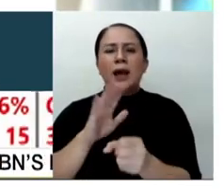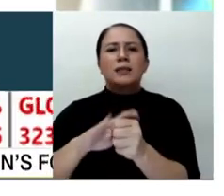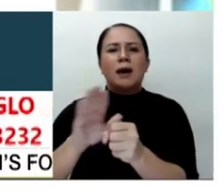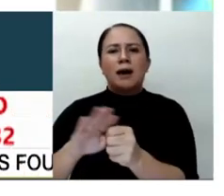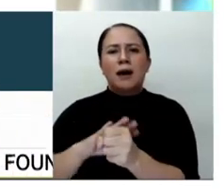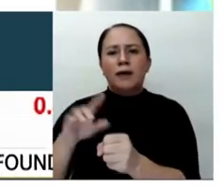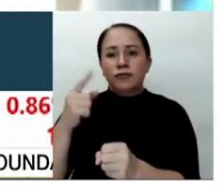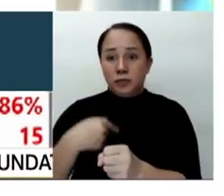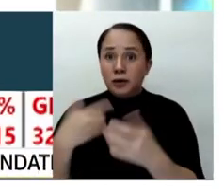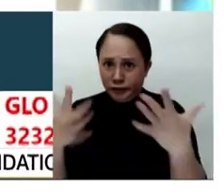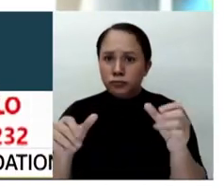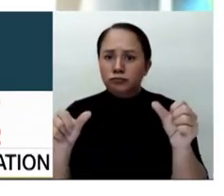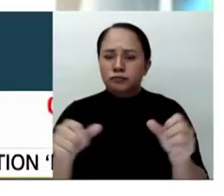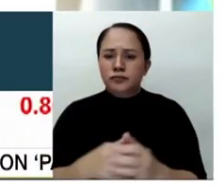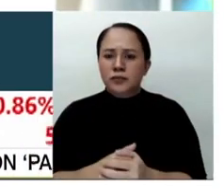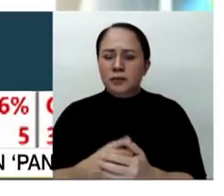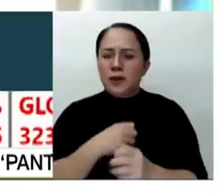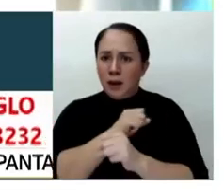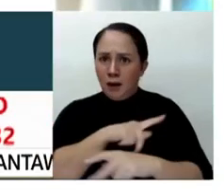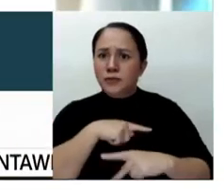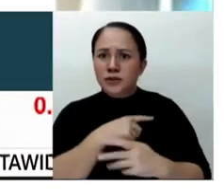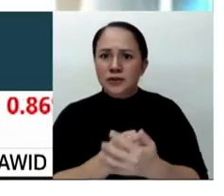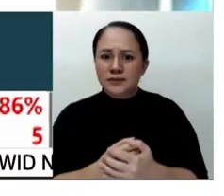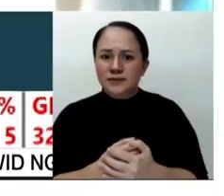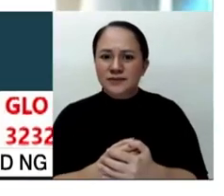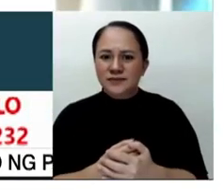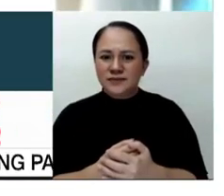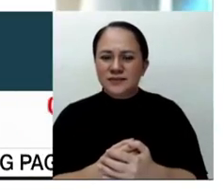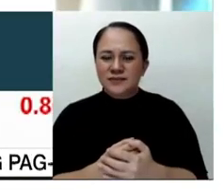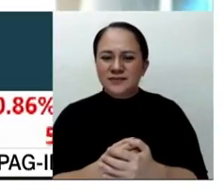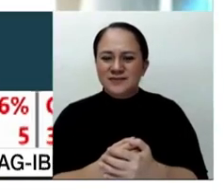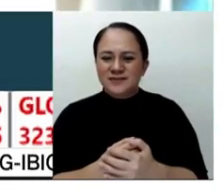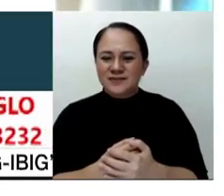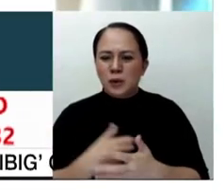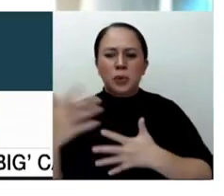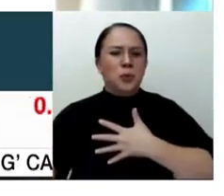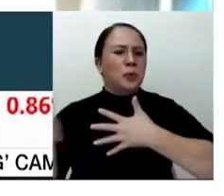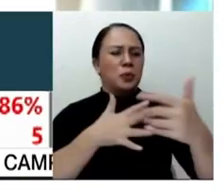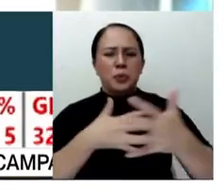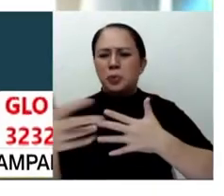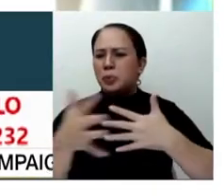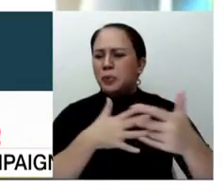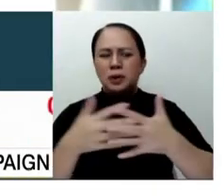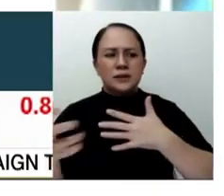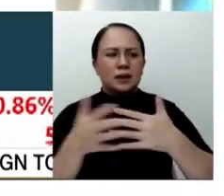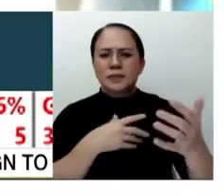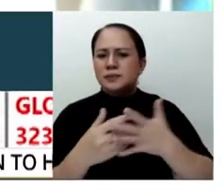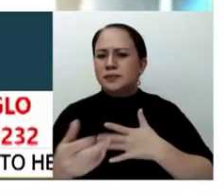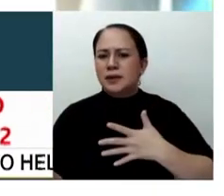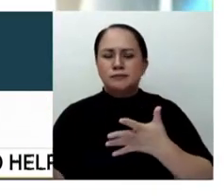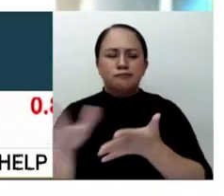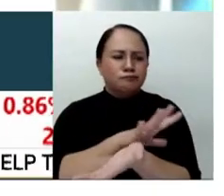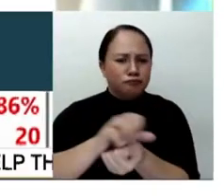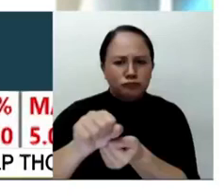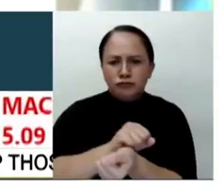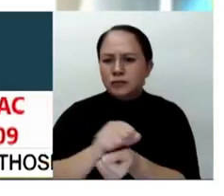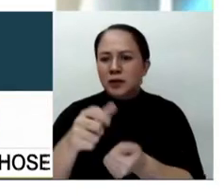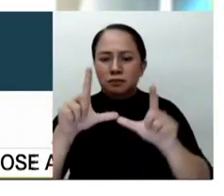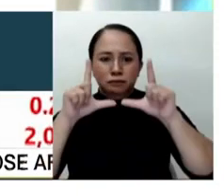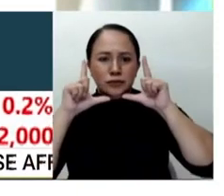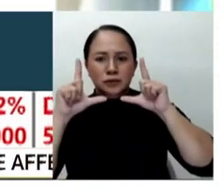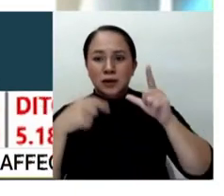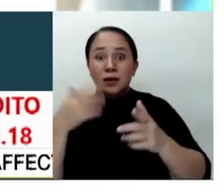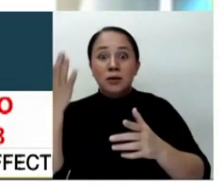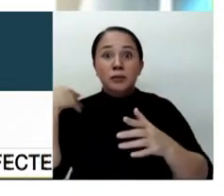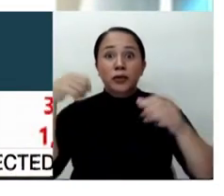they did. That's why I'm very appreciative. Senator, no matter how much damage they did. Kasi lagi akong banner sa